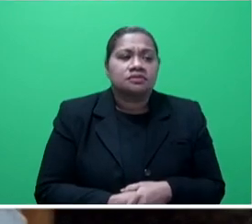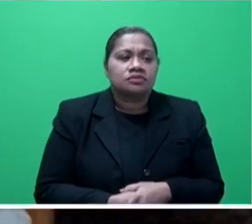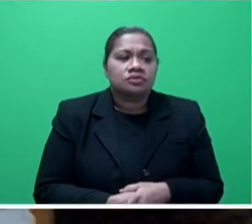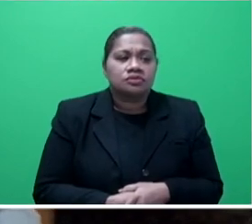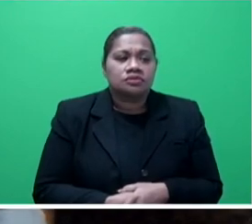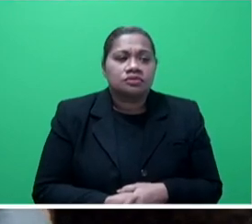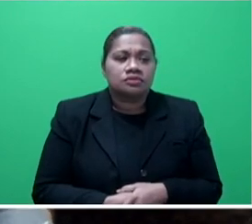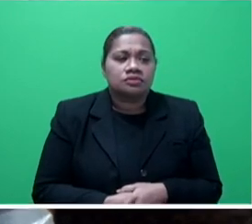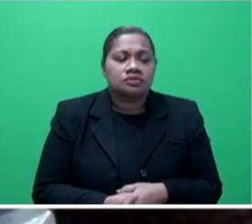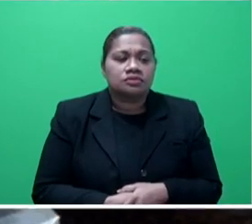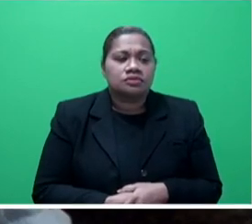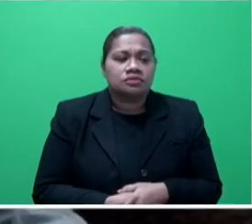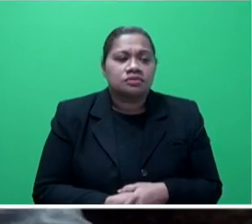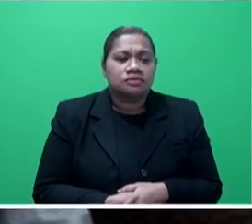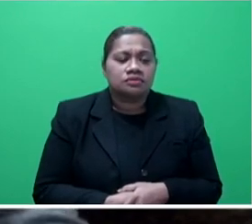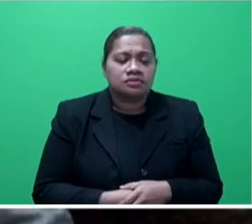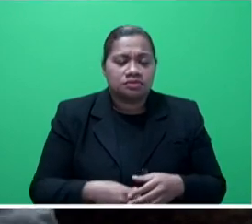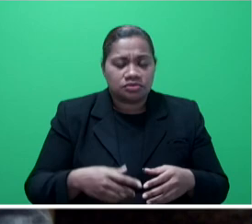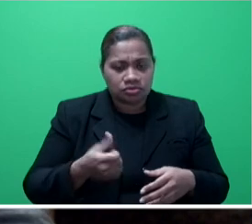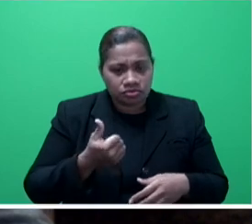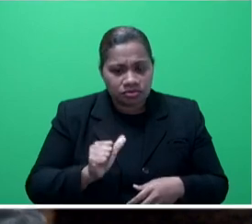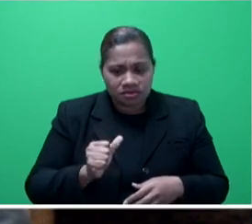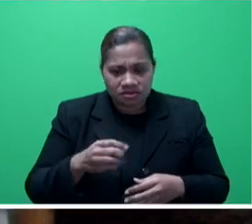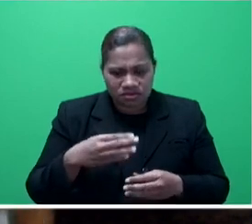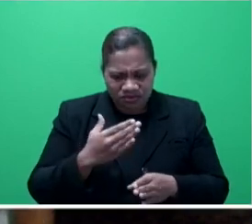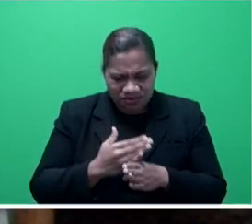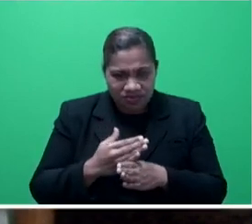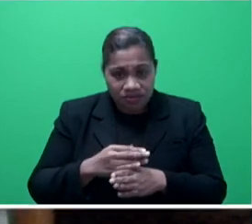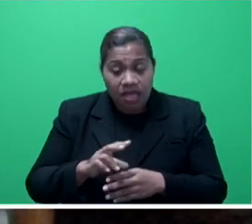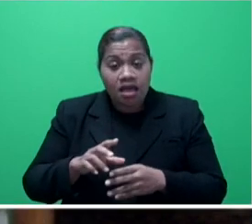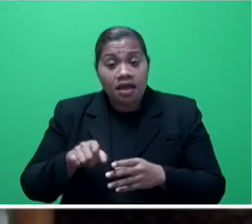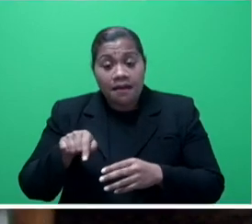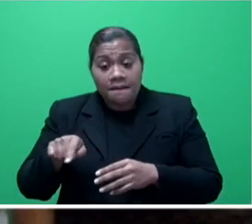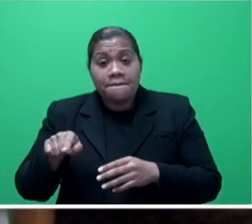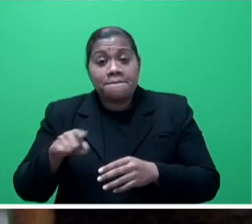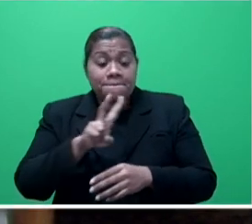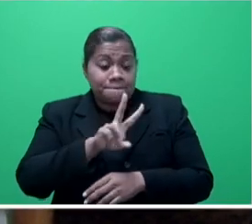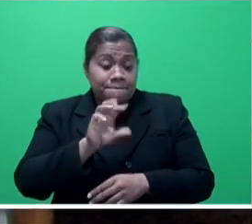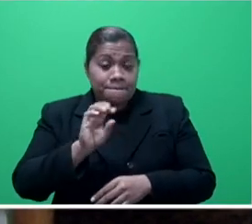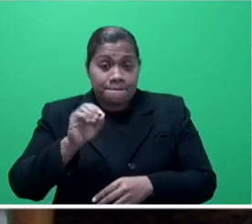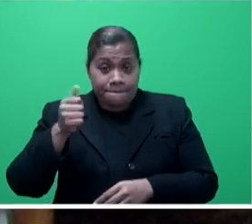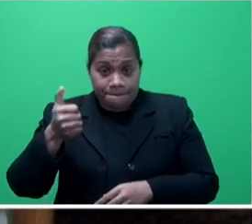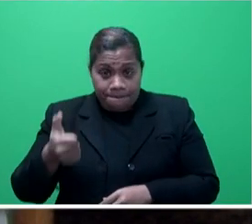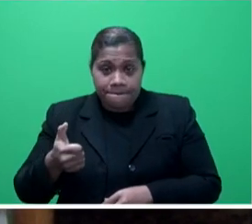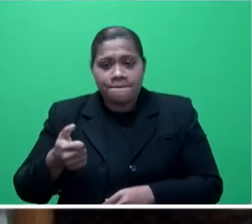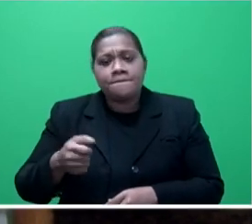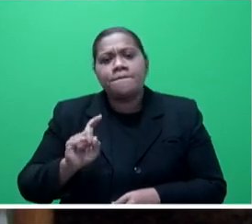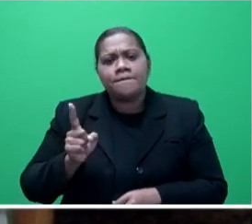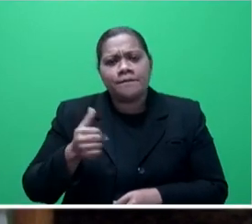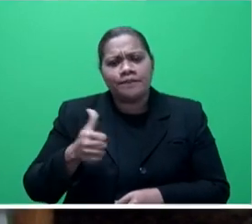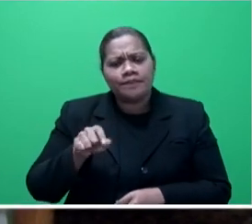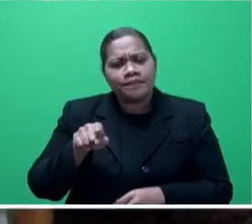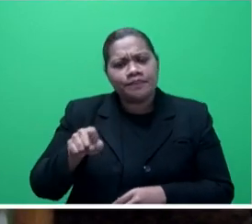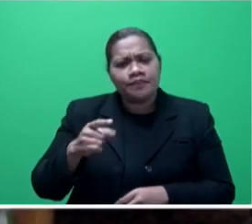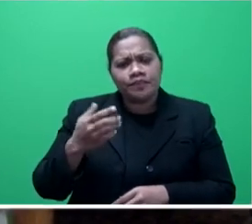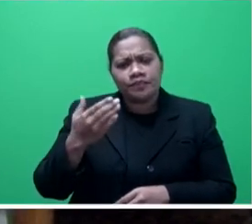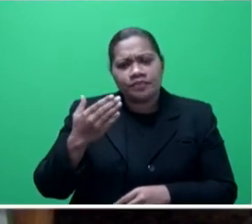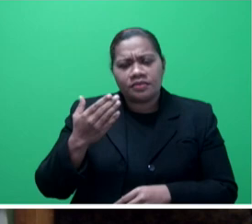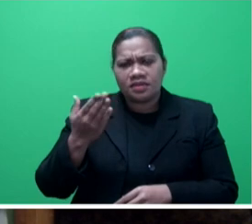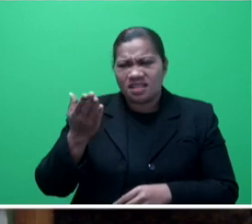to. So Energy Fiji Limited, since 2006, they've been outsourcing it. The last audit was done by Ernst &